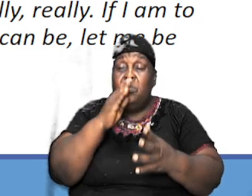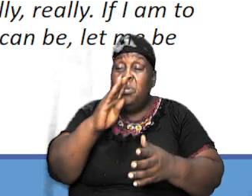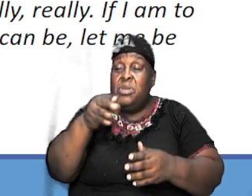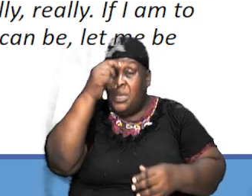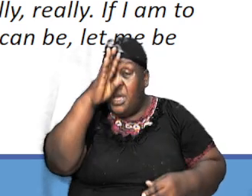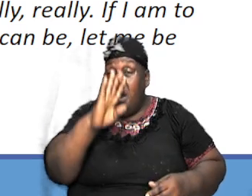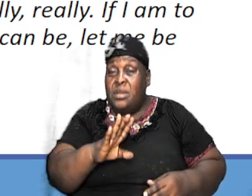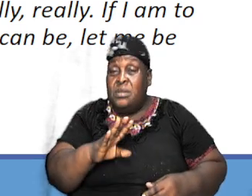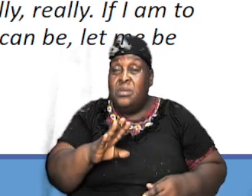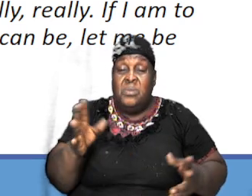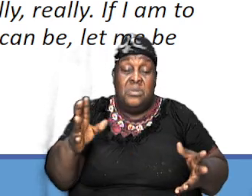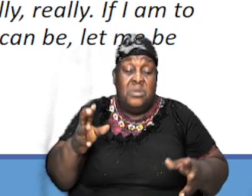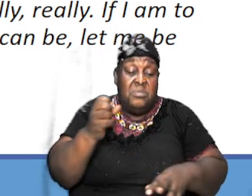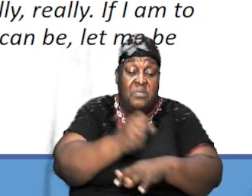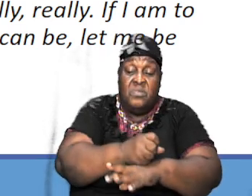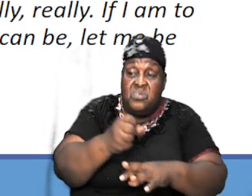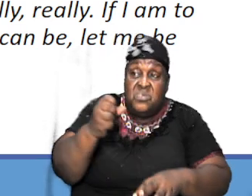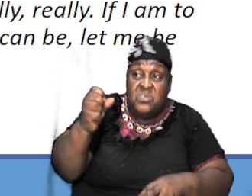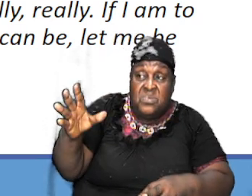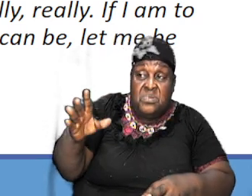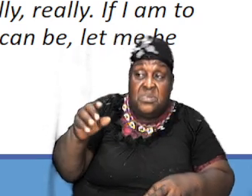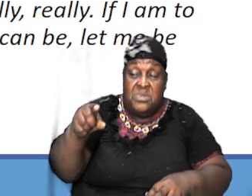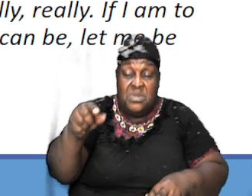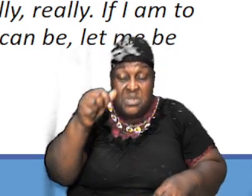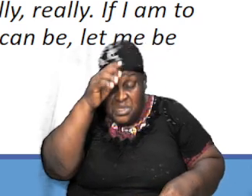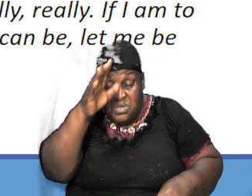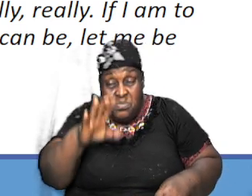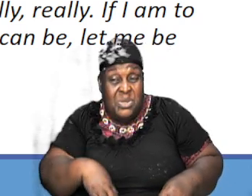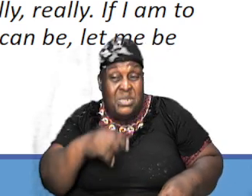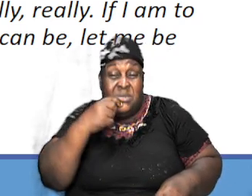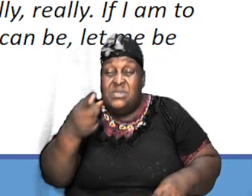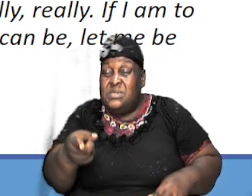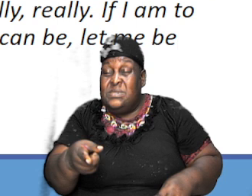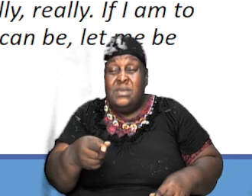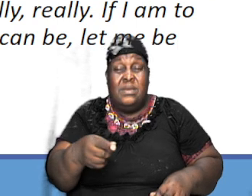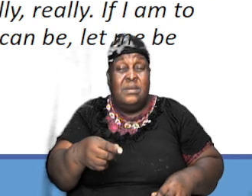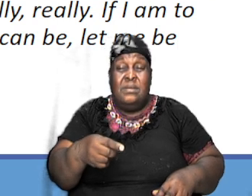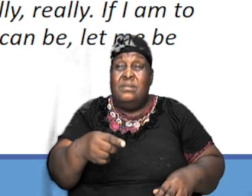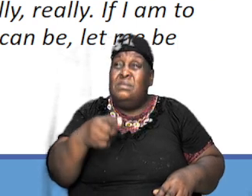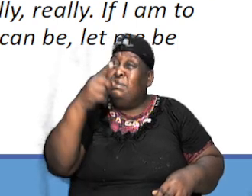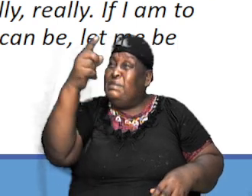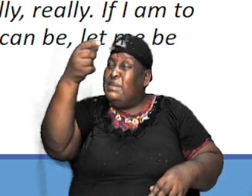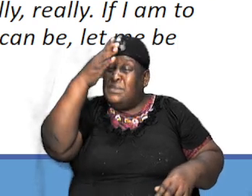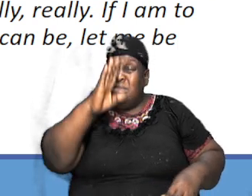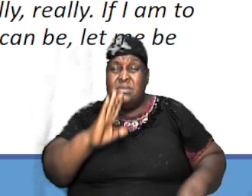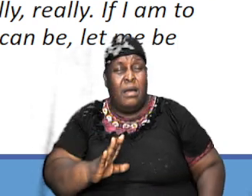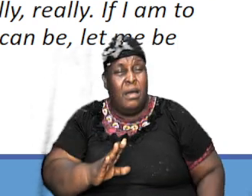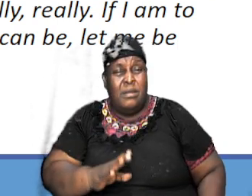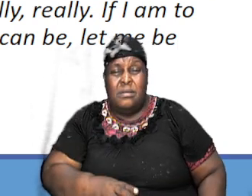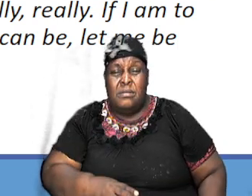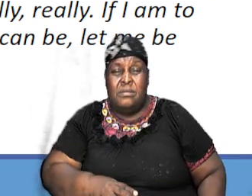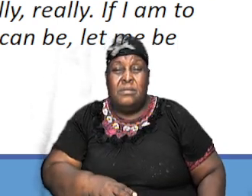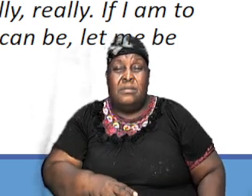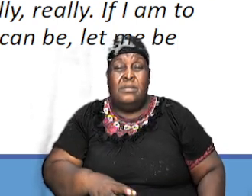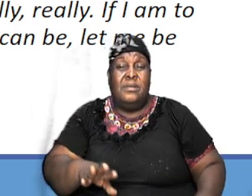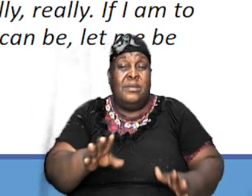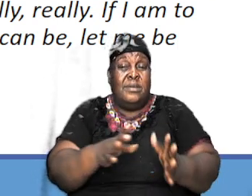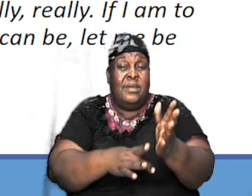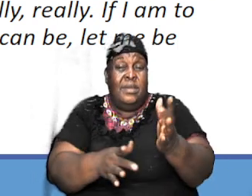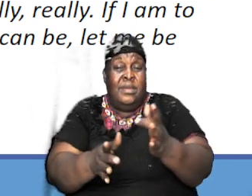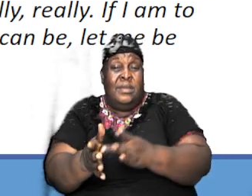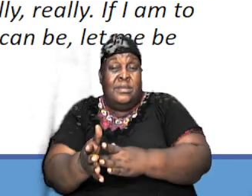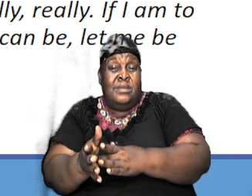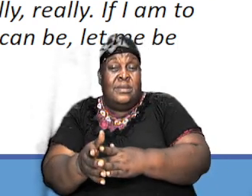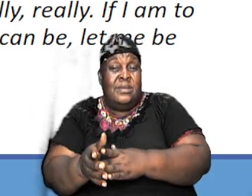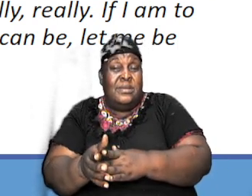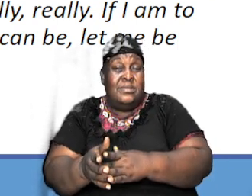because this man is saying that he is God. So they understood what he meant. And the Bible said Jesus just mystically, you